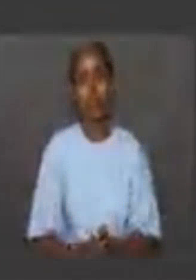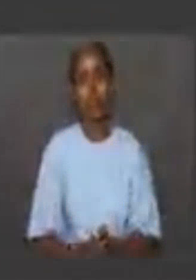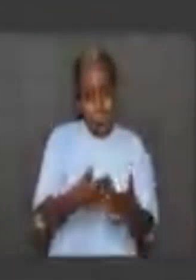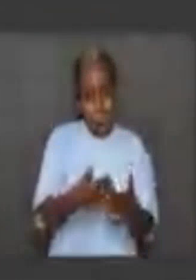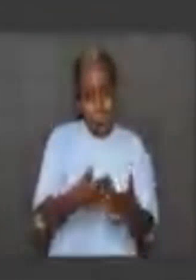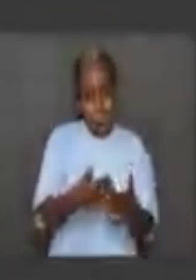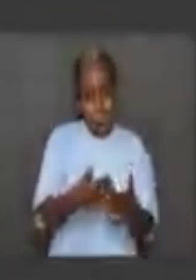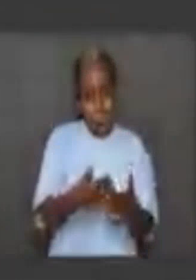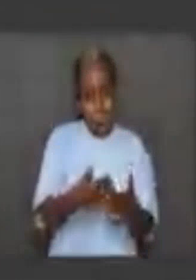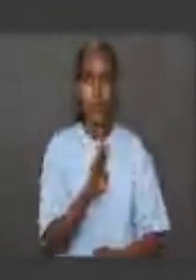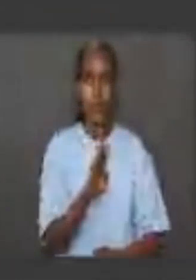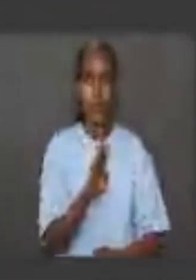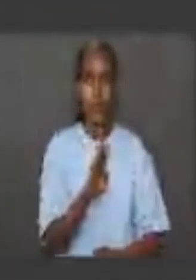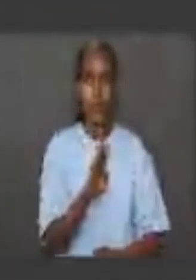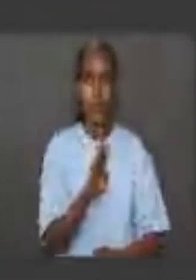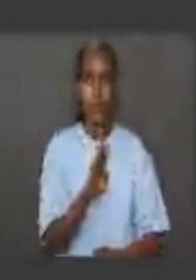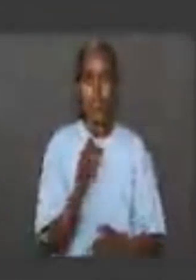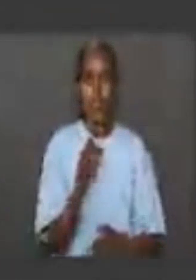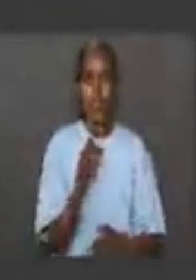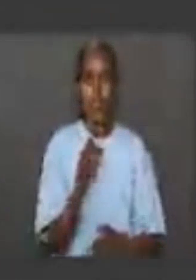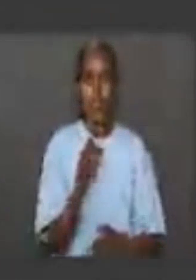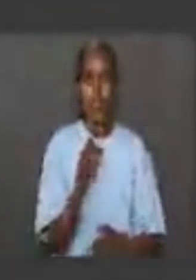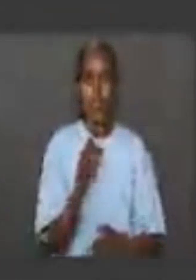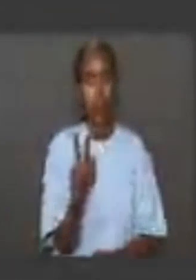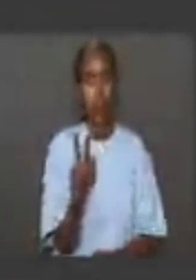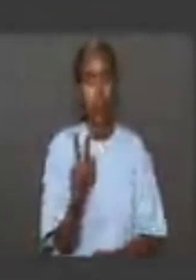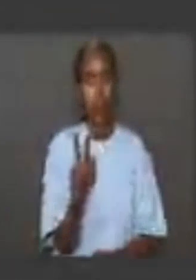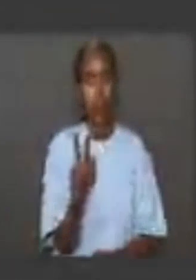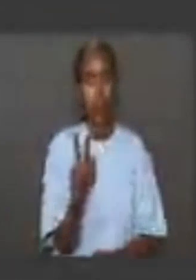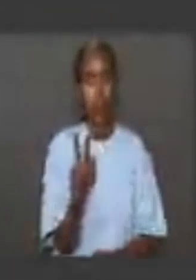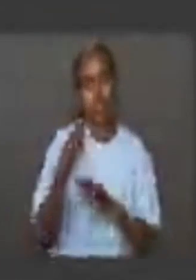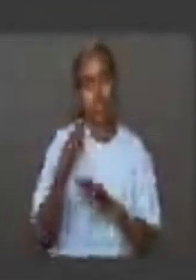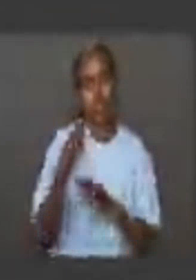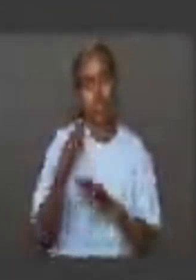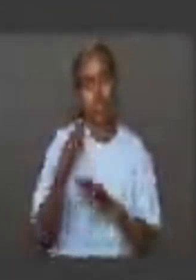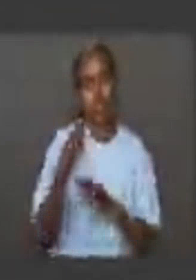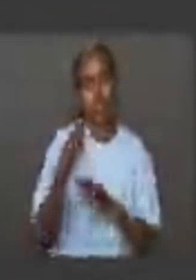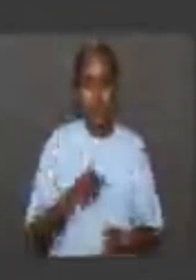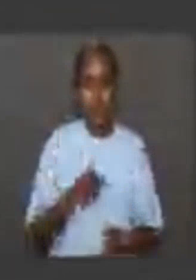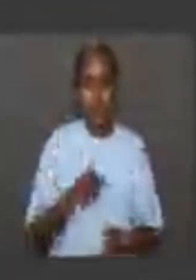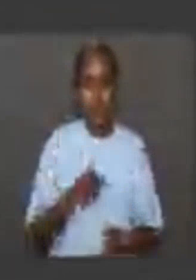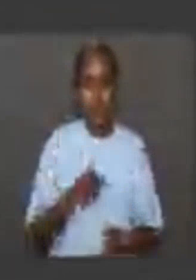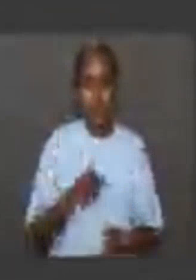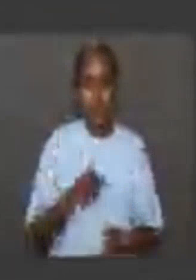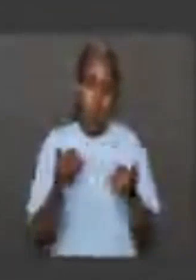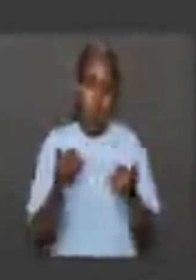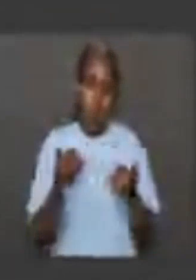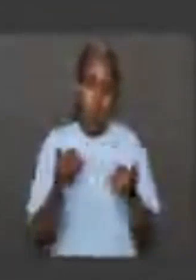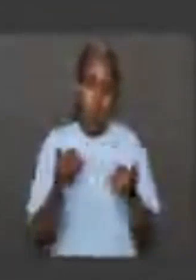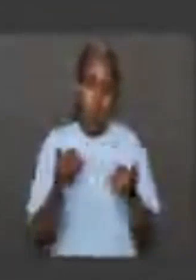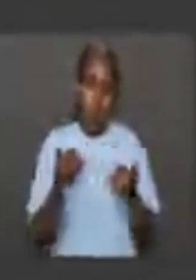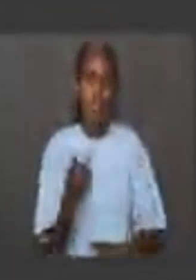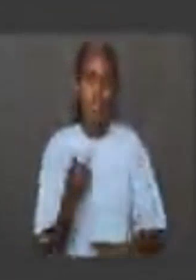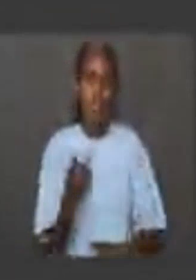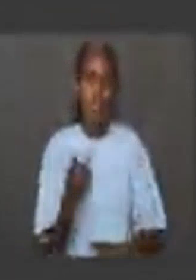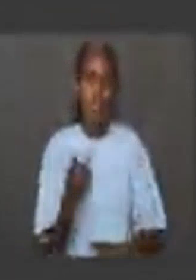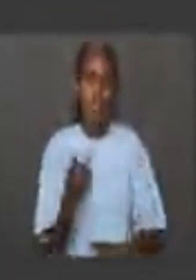b from both sides. We also divide both sides by